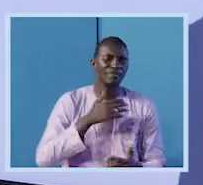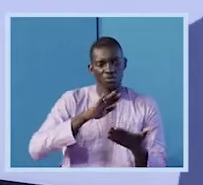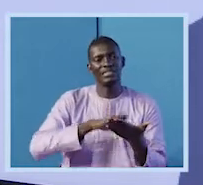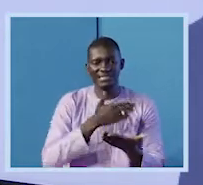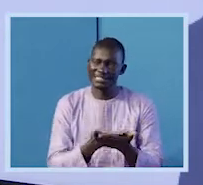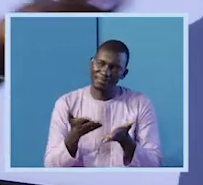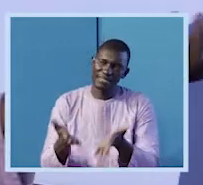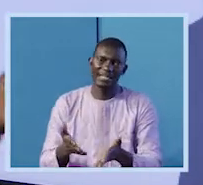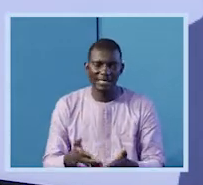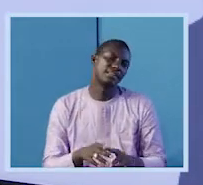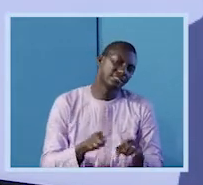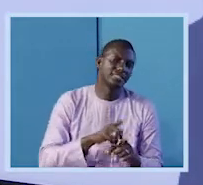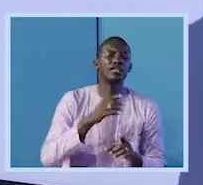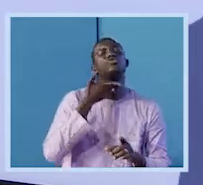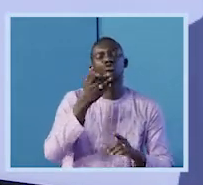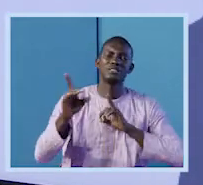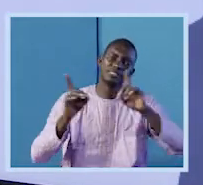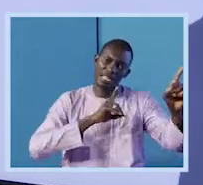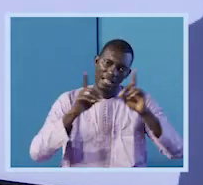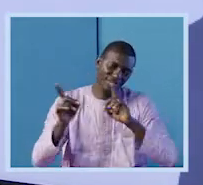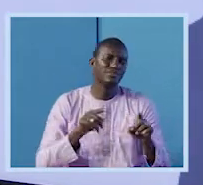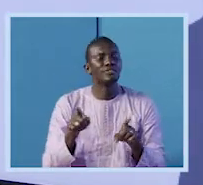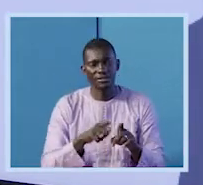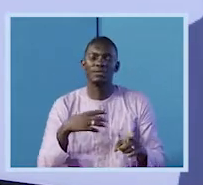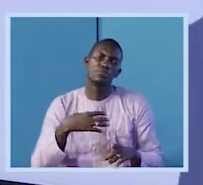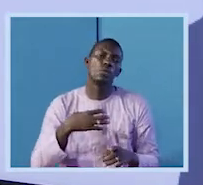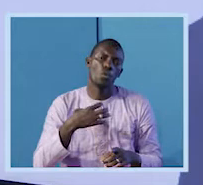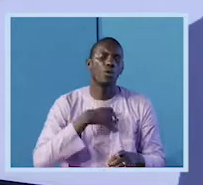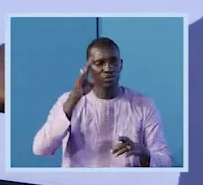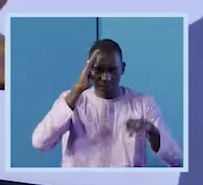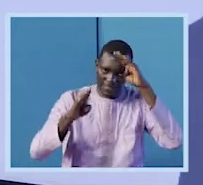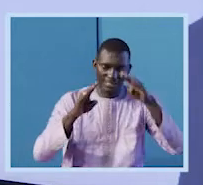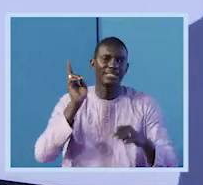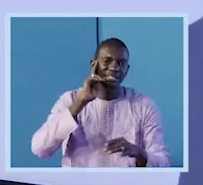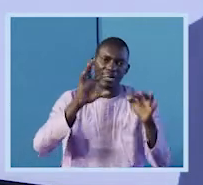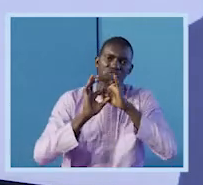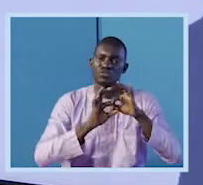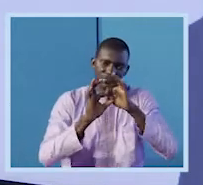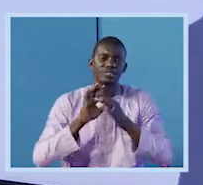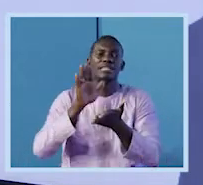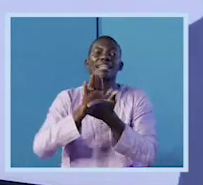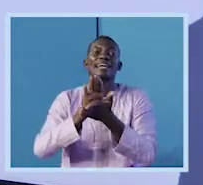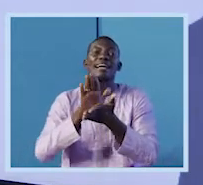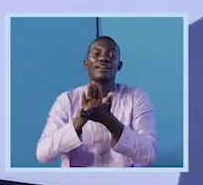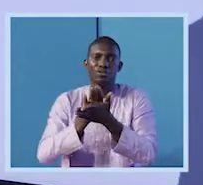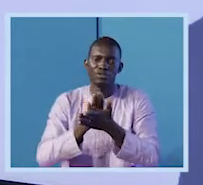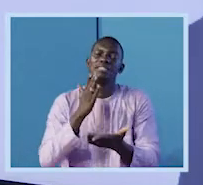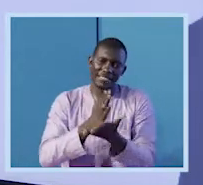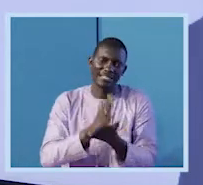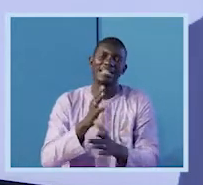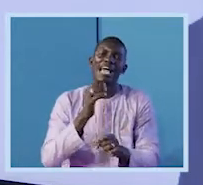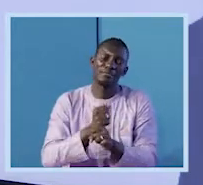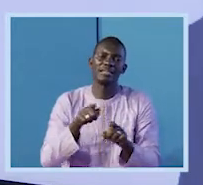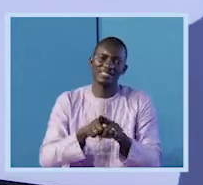interpreting, at the Youth Dialogue. Yes. So we also want to thank the Deaf Association who has been really helping and